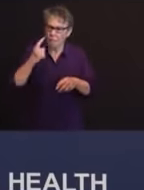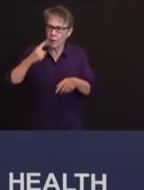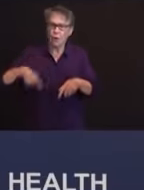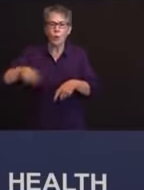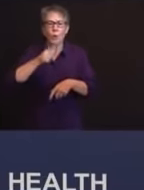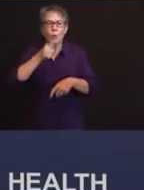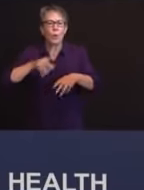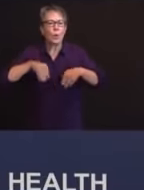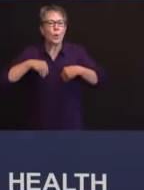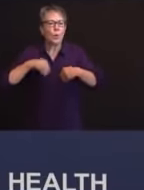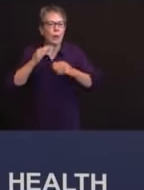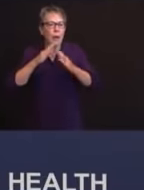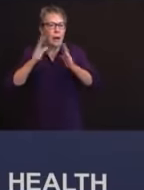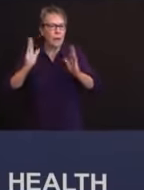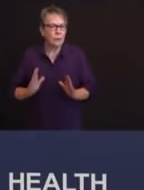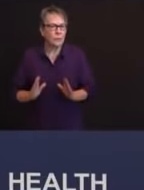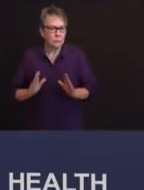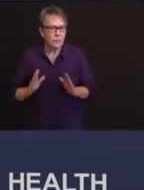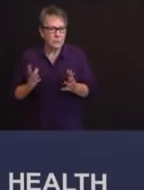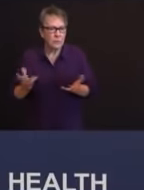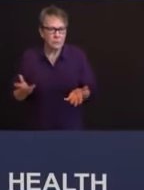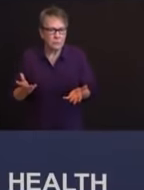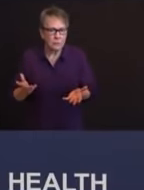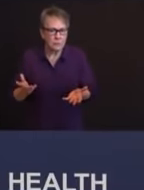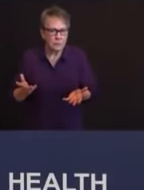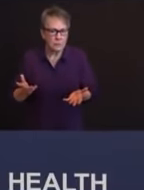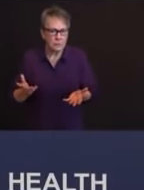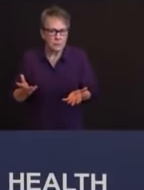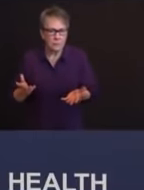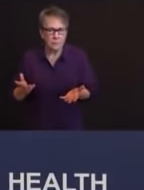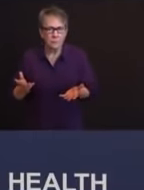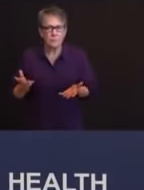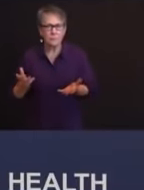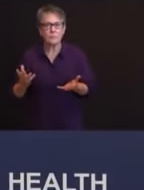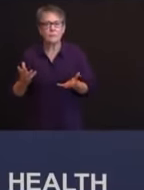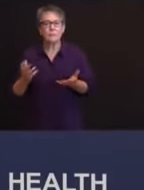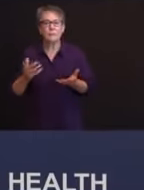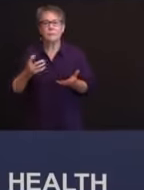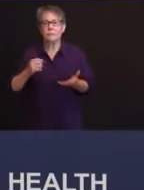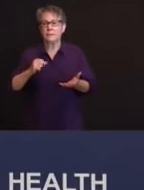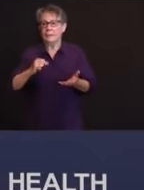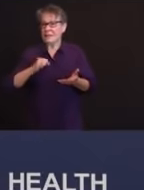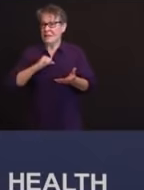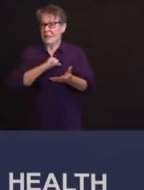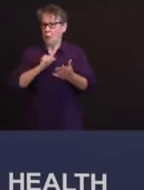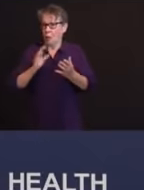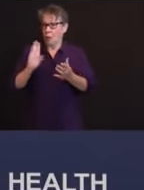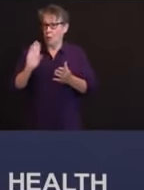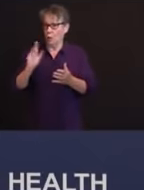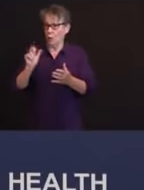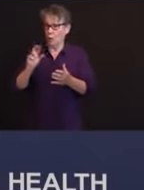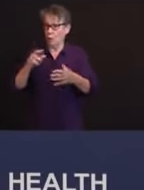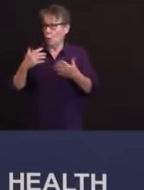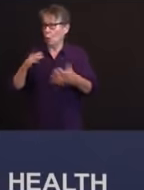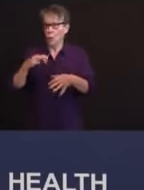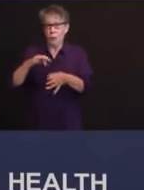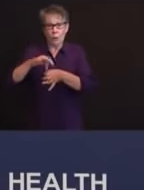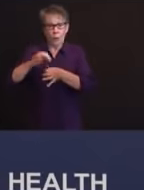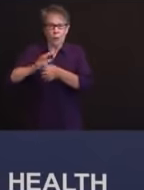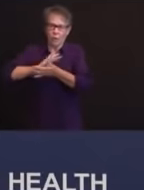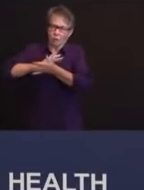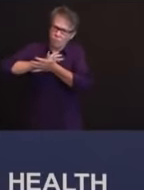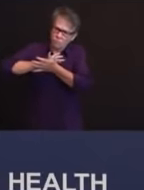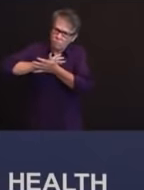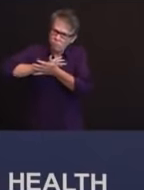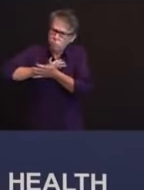Tuesday. In addition to the specific matter of Senator Booker winning overwhelmingly re-election, while ballots are still being